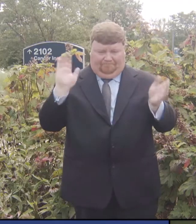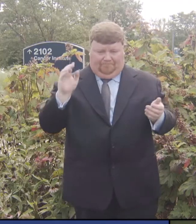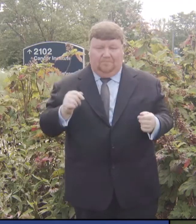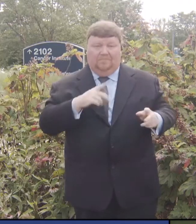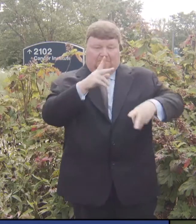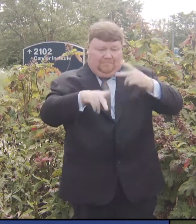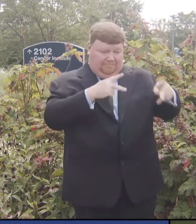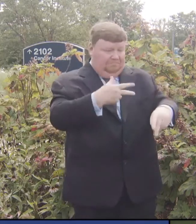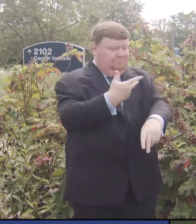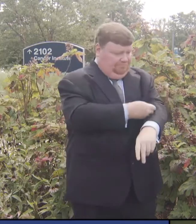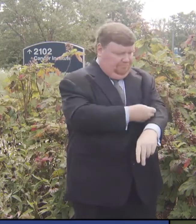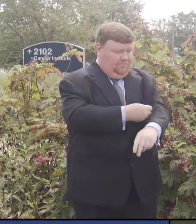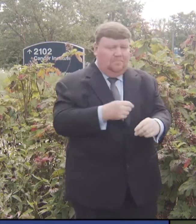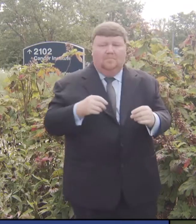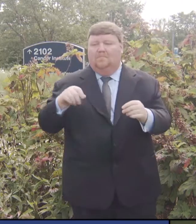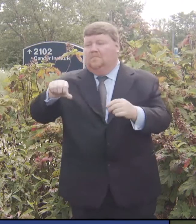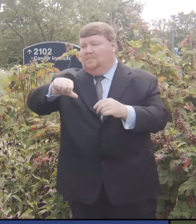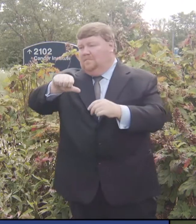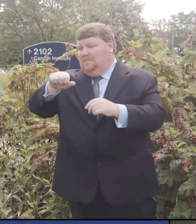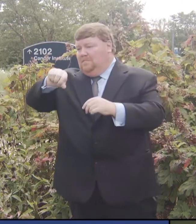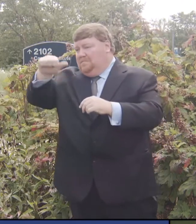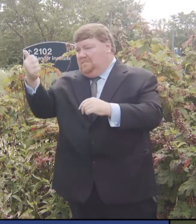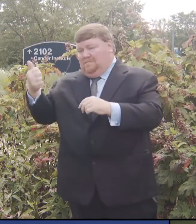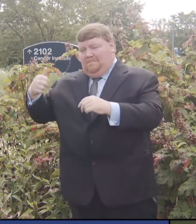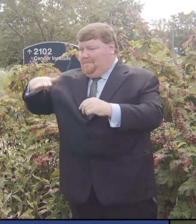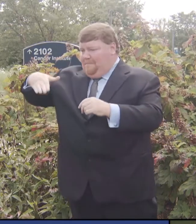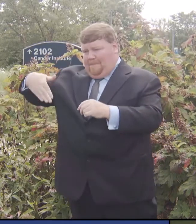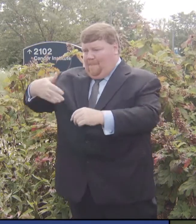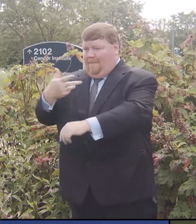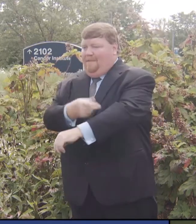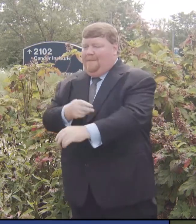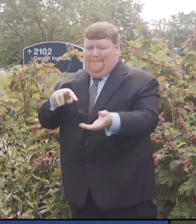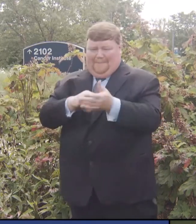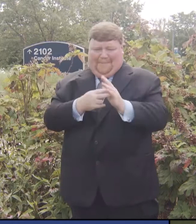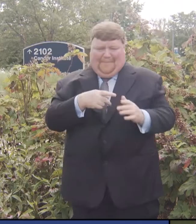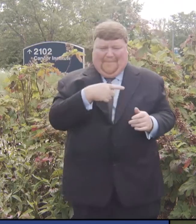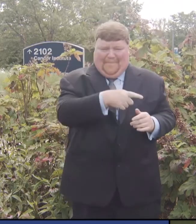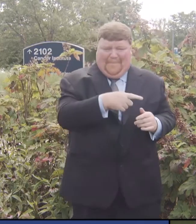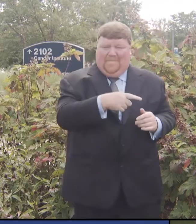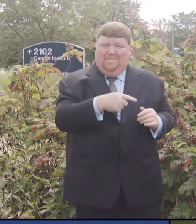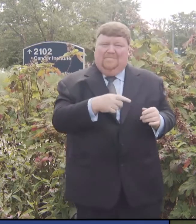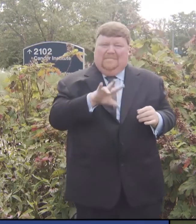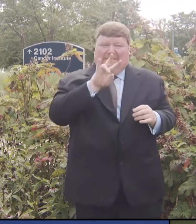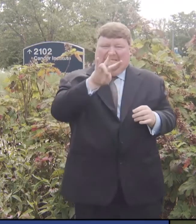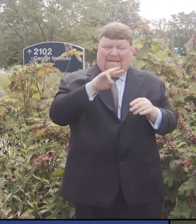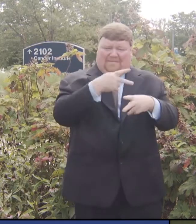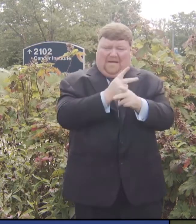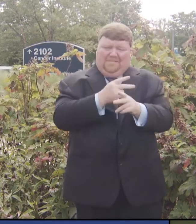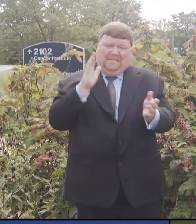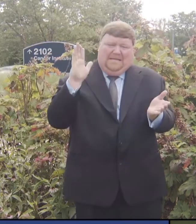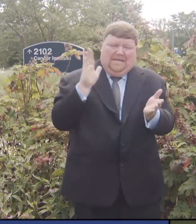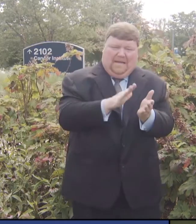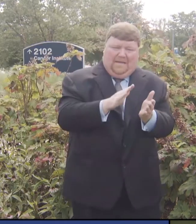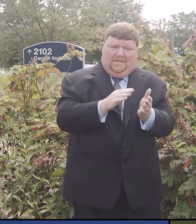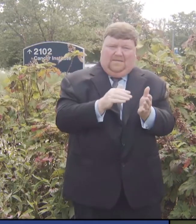people, fully vaccinated folks are 7 times less likely to get COVID-19.